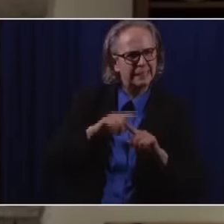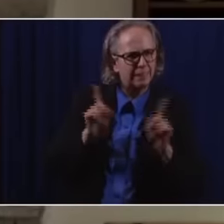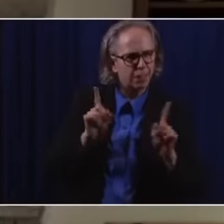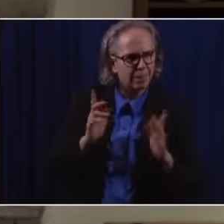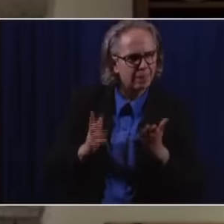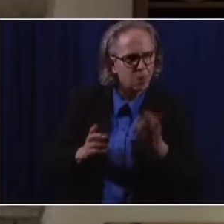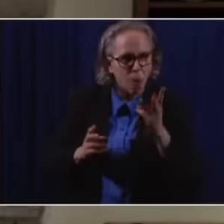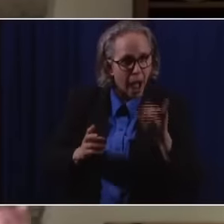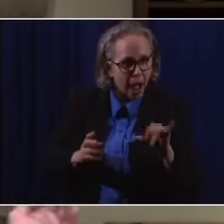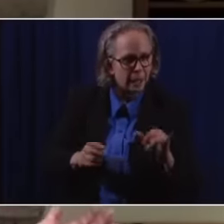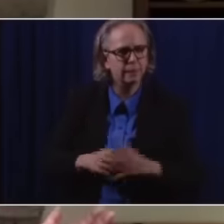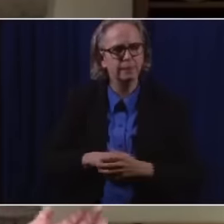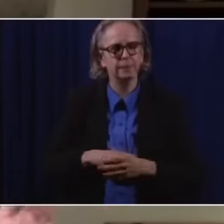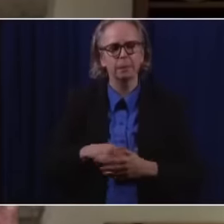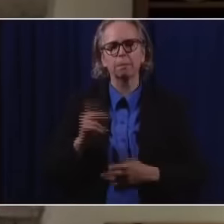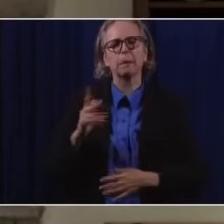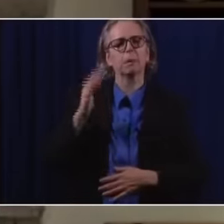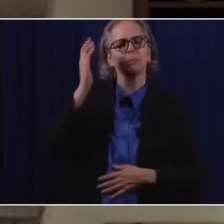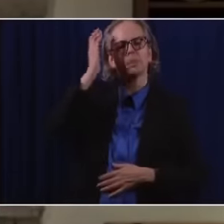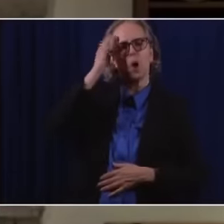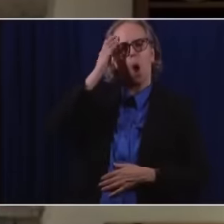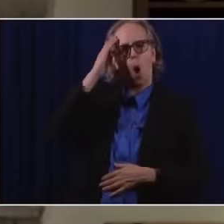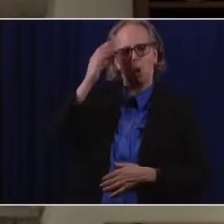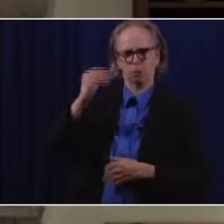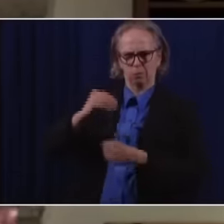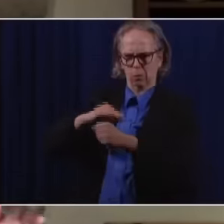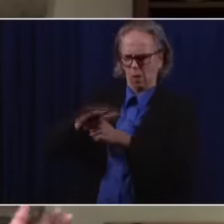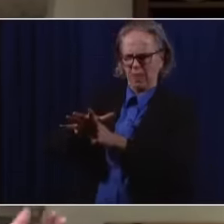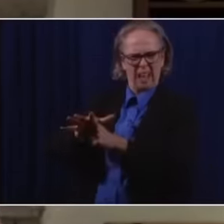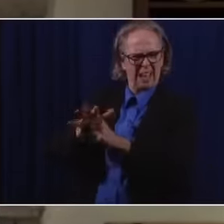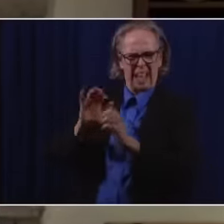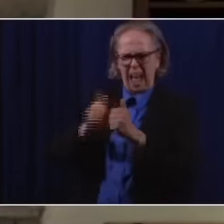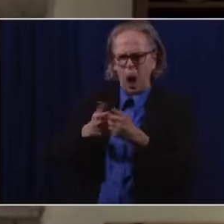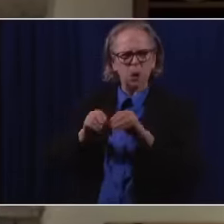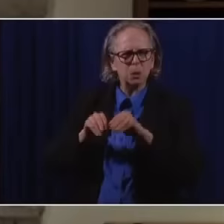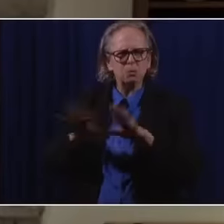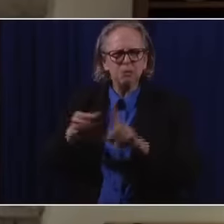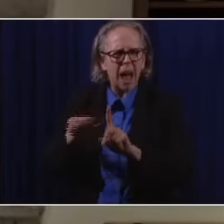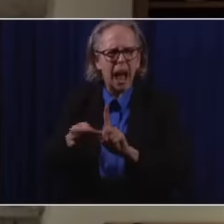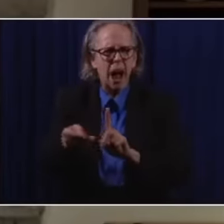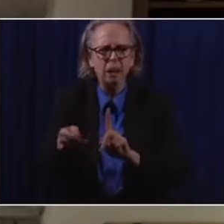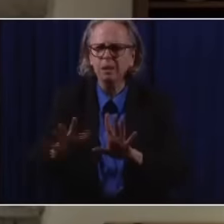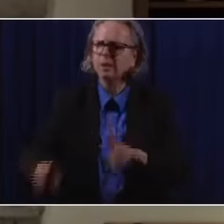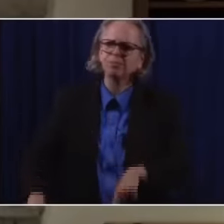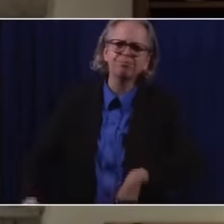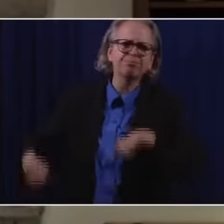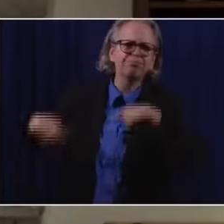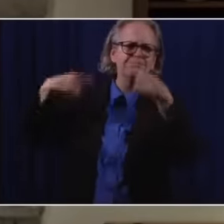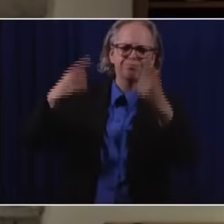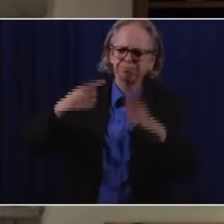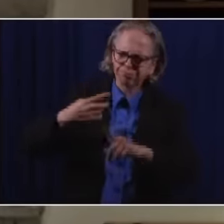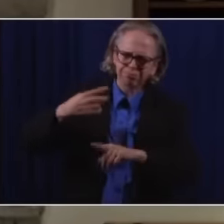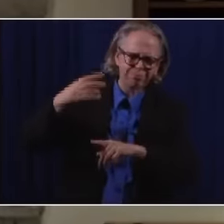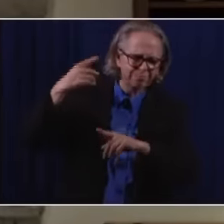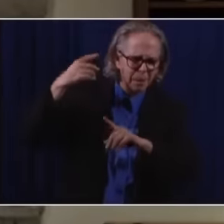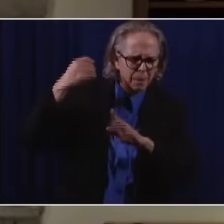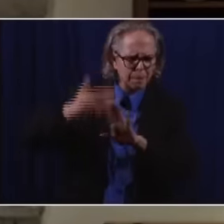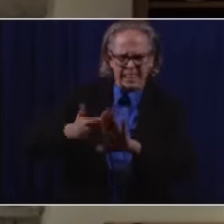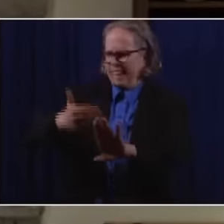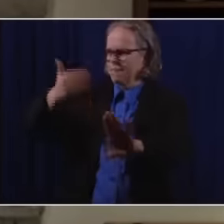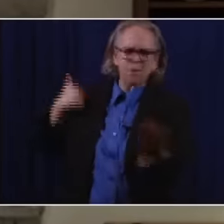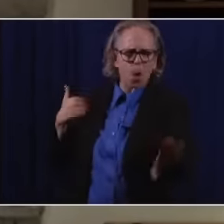the virus and how it has spread so that they can take their own circumstances into